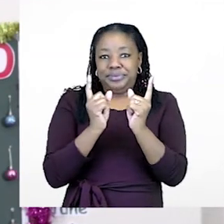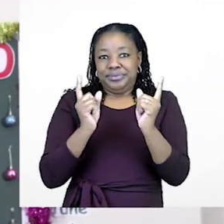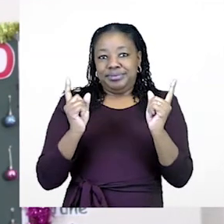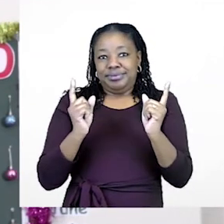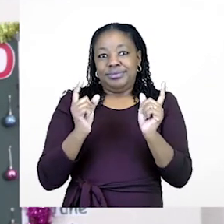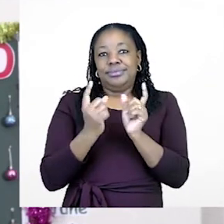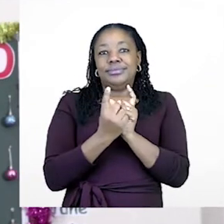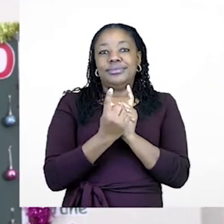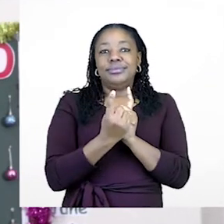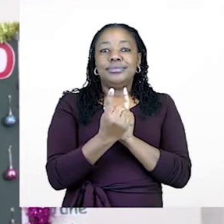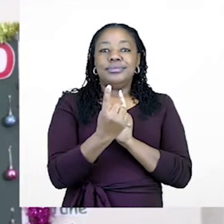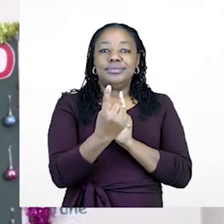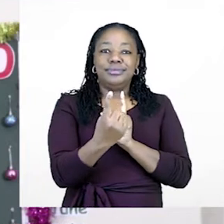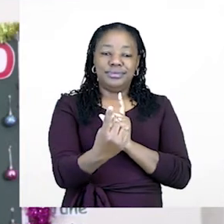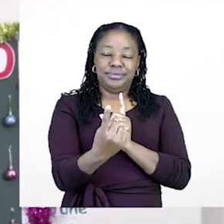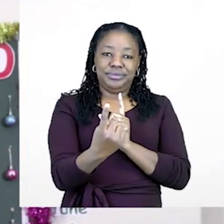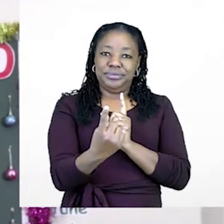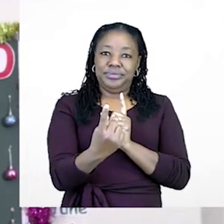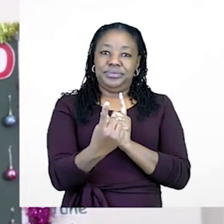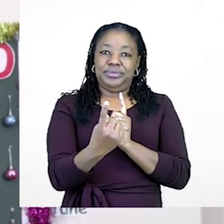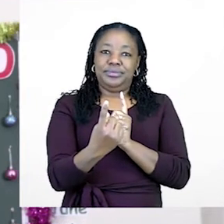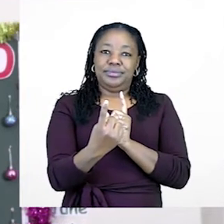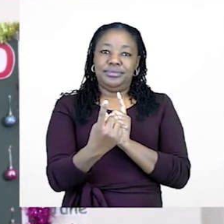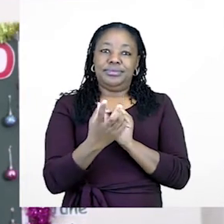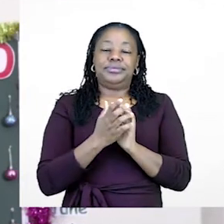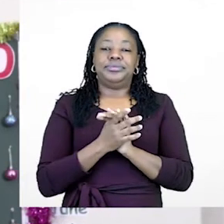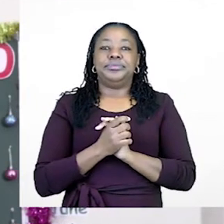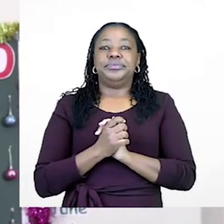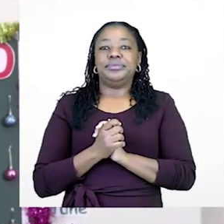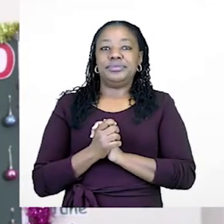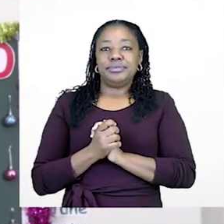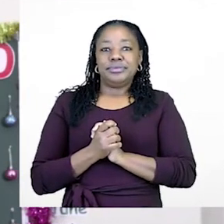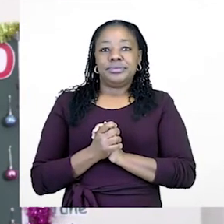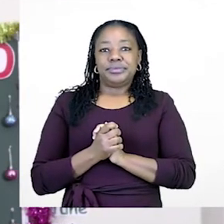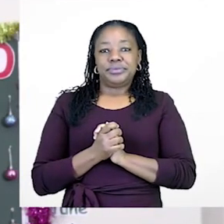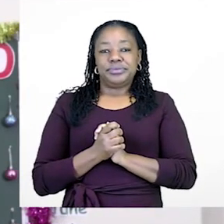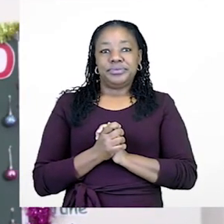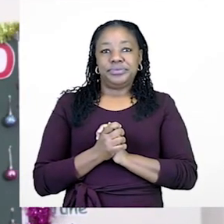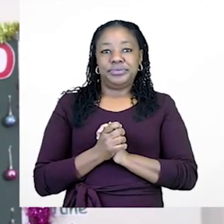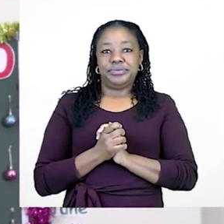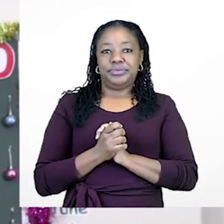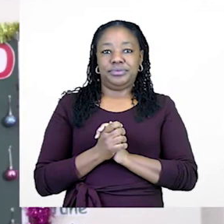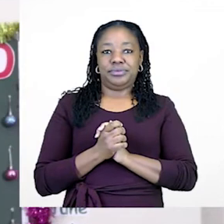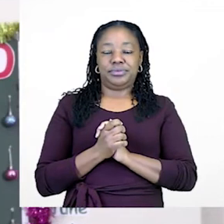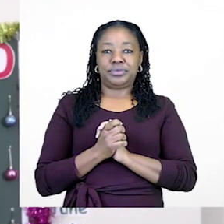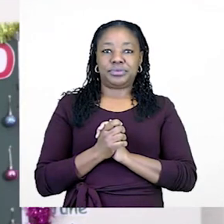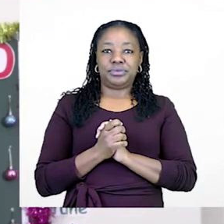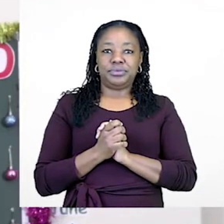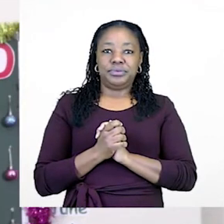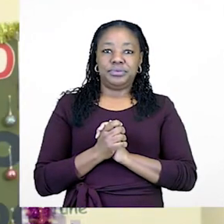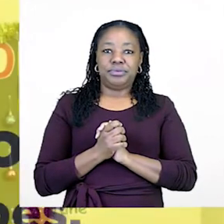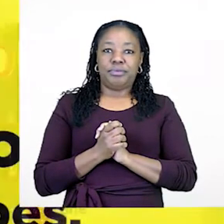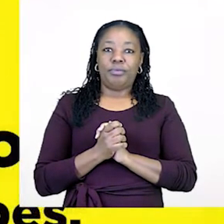distancing by putting our hands beside us and in front of us so that we don't touch anyone.